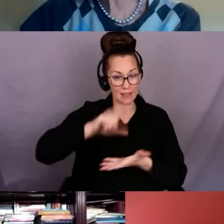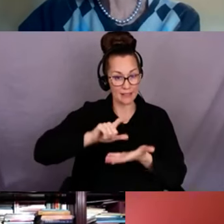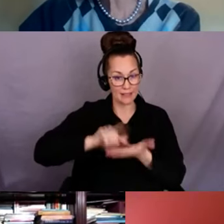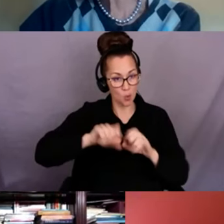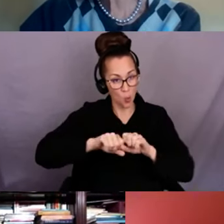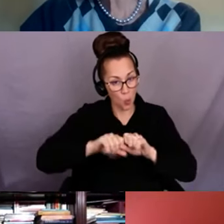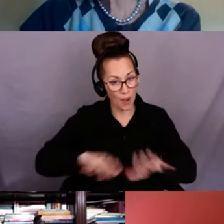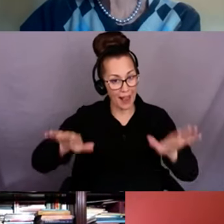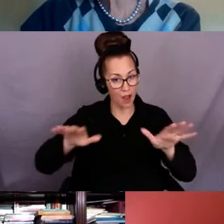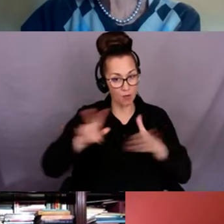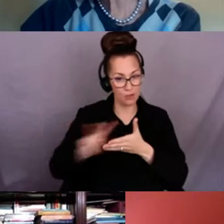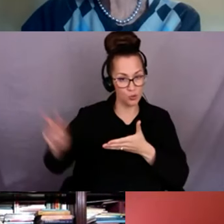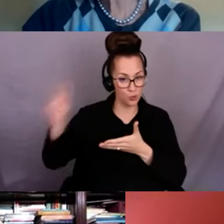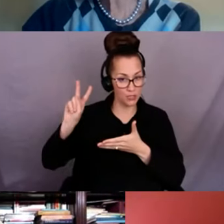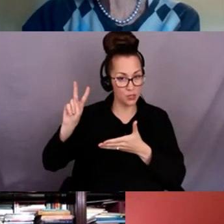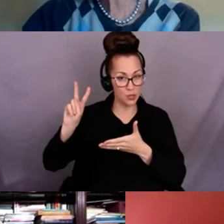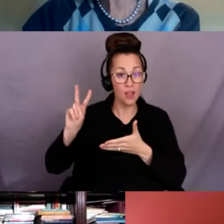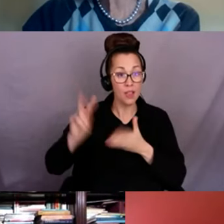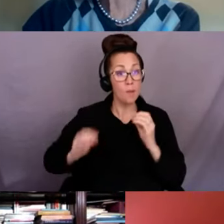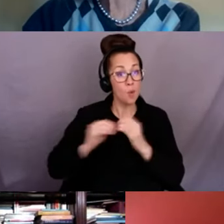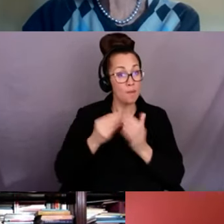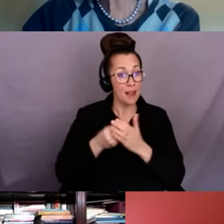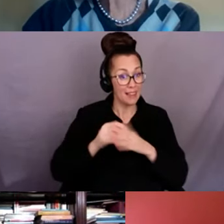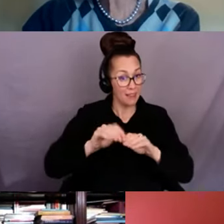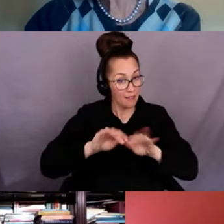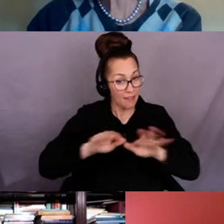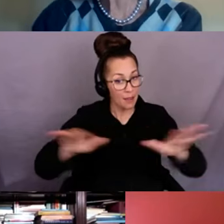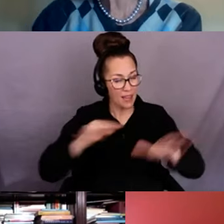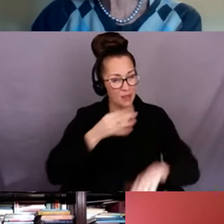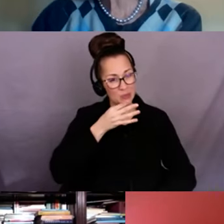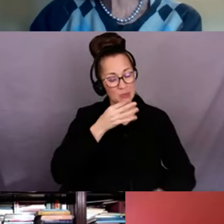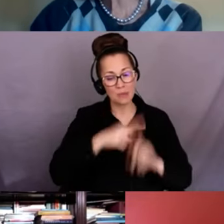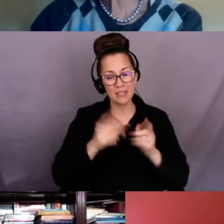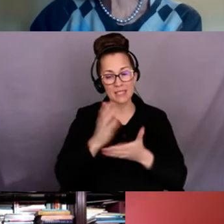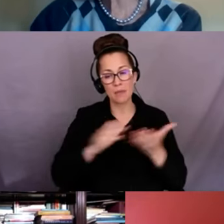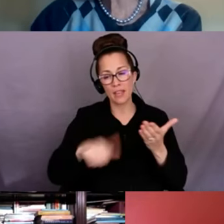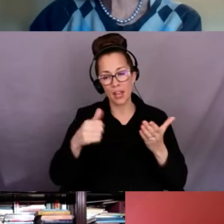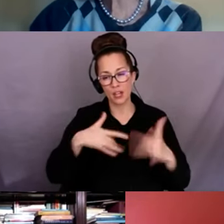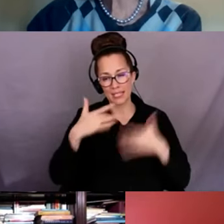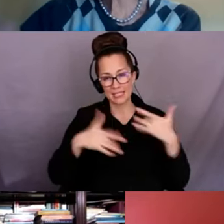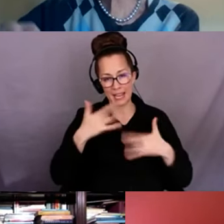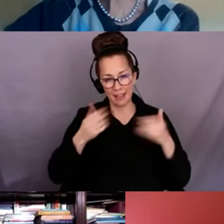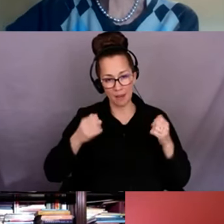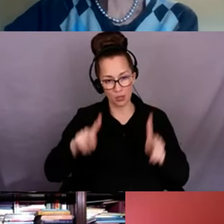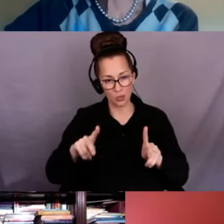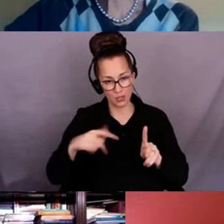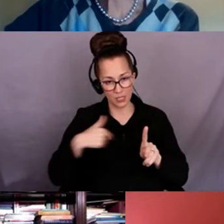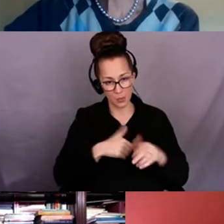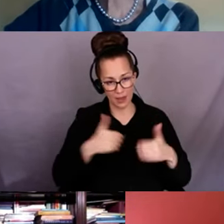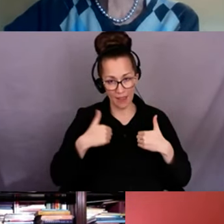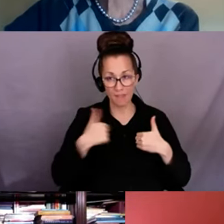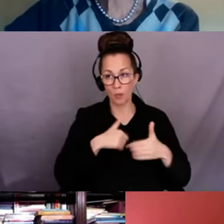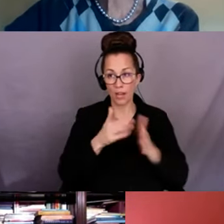2 weeks. And there will be additional dollars that are following in the next month or so. But some of the other exciting opportunities that we've had that we are